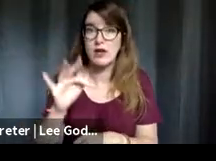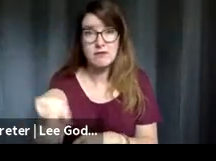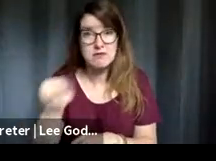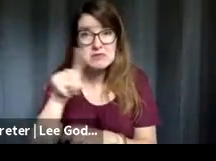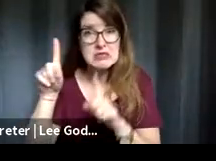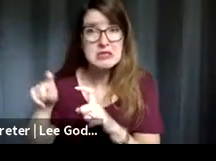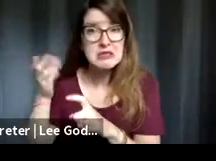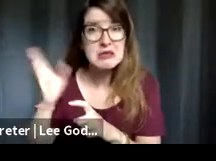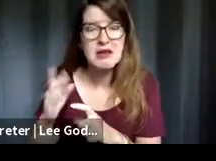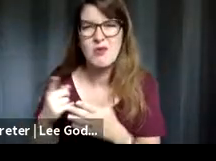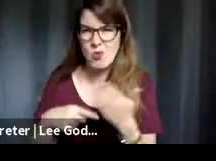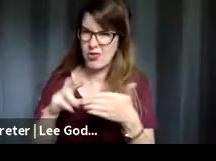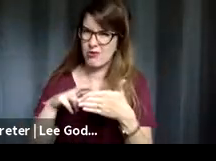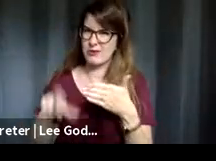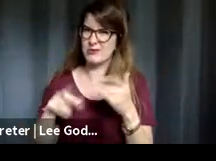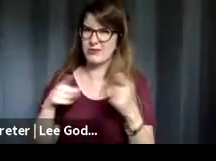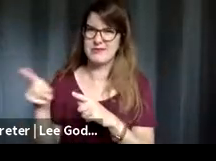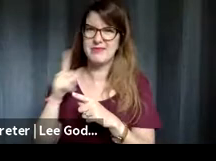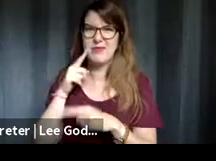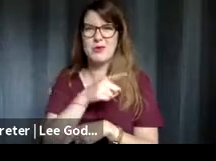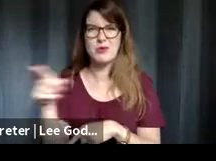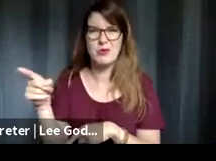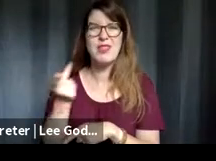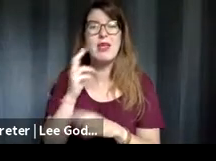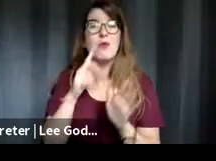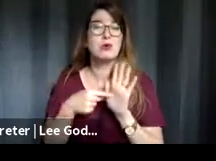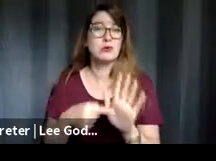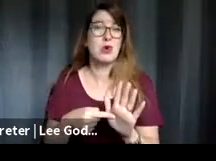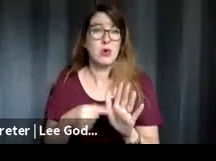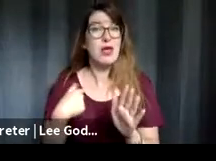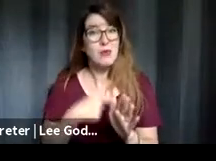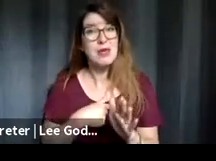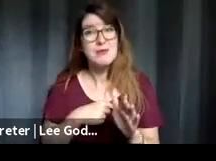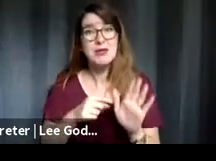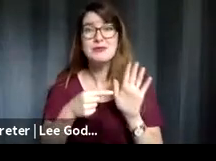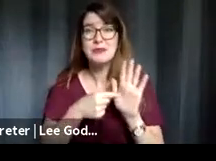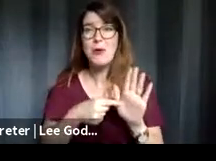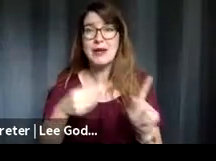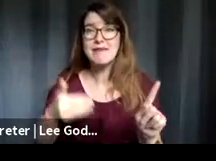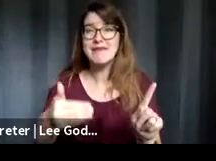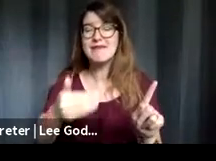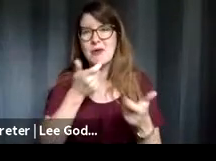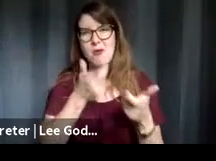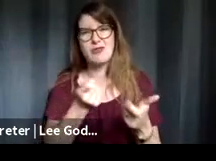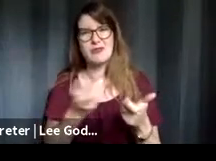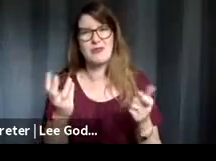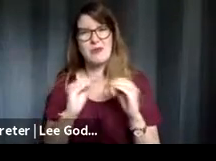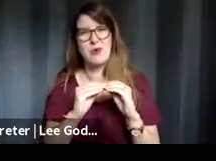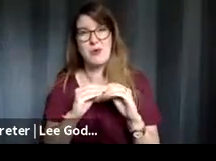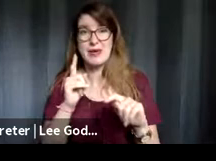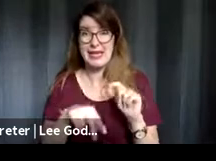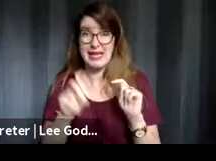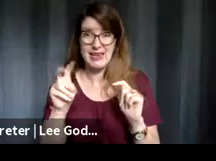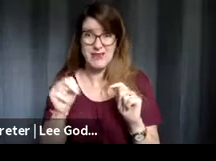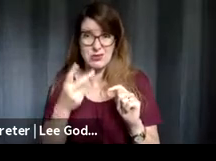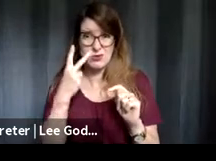tested God, what have the results been for you? And then we'll just show them. And we've been showing you along the way. So watch a few more. We can't even show